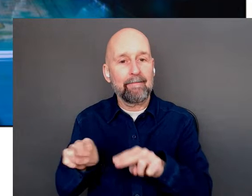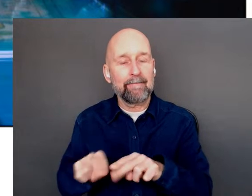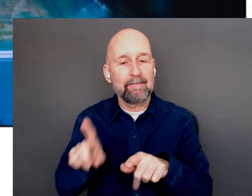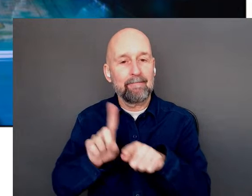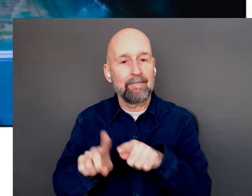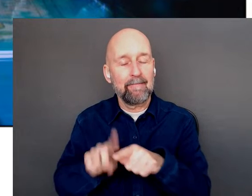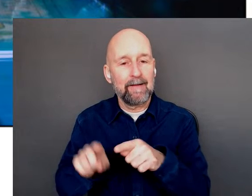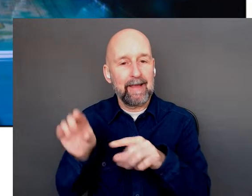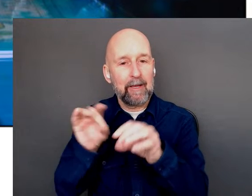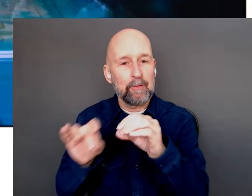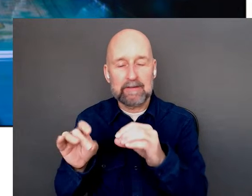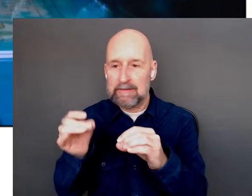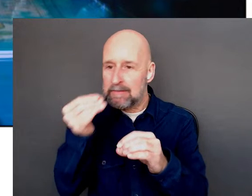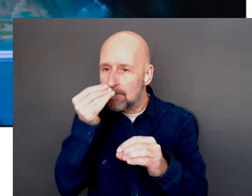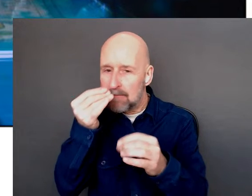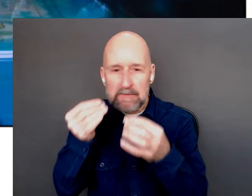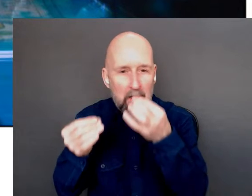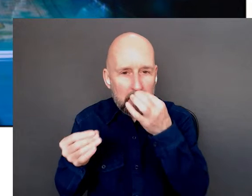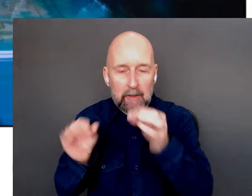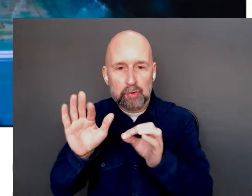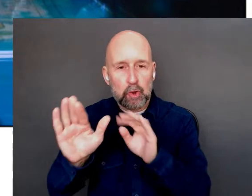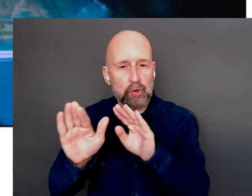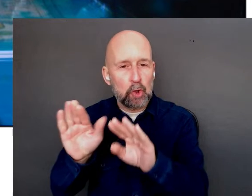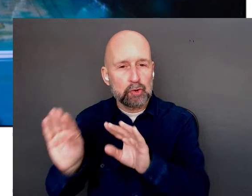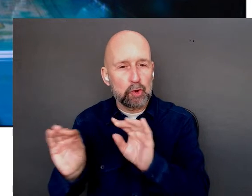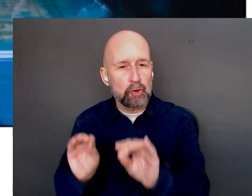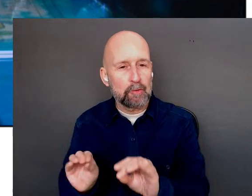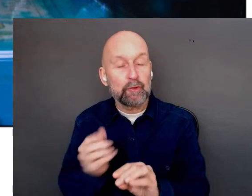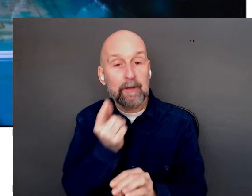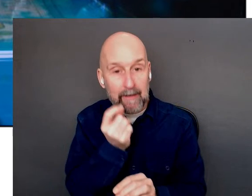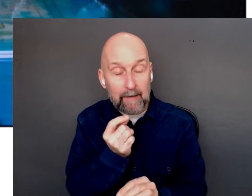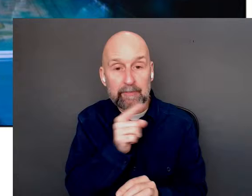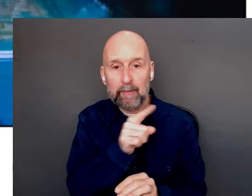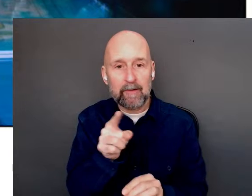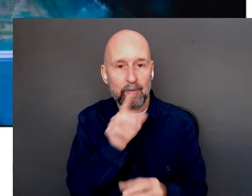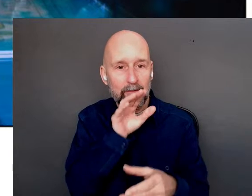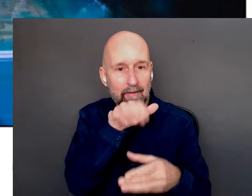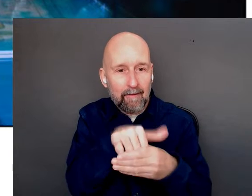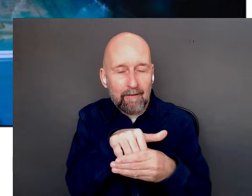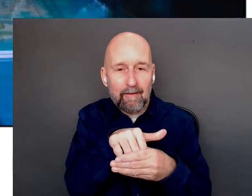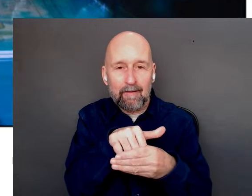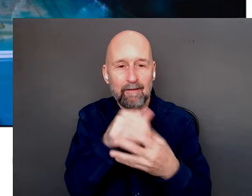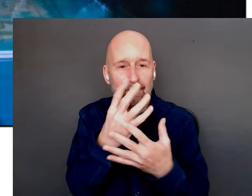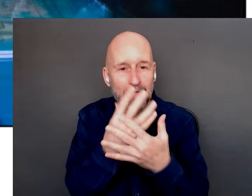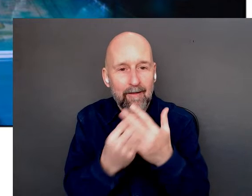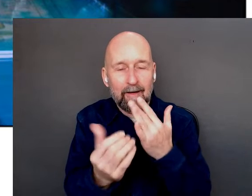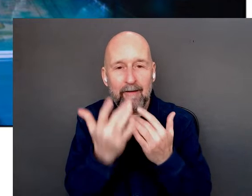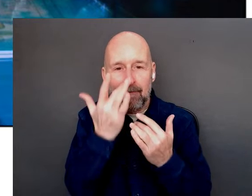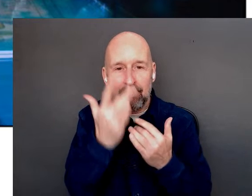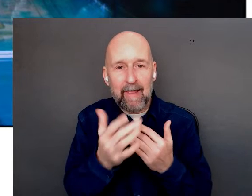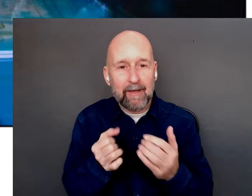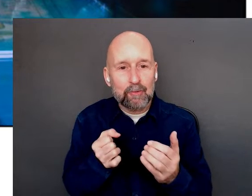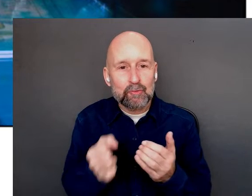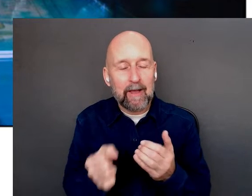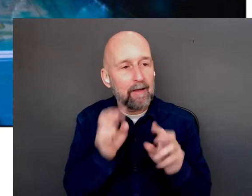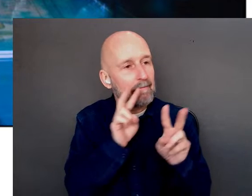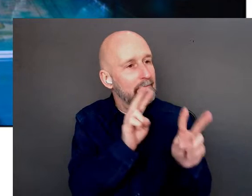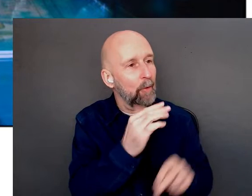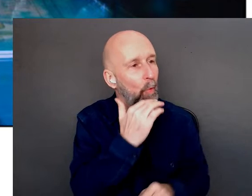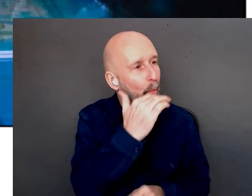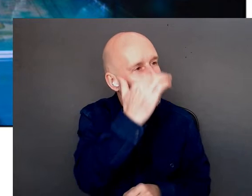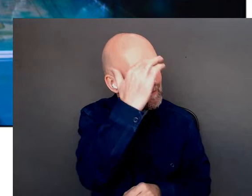smell them, touch them. But you're also inside of this like fake train wagon. You look through the window and there's like